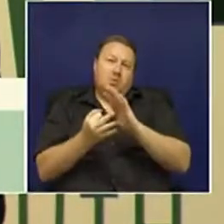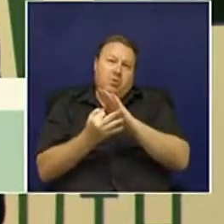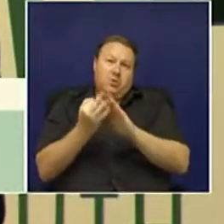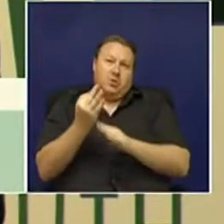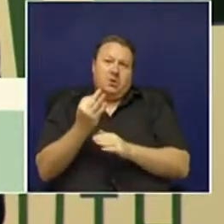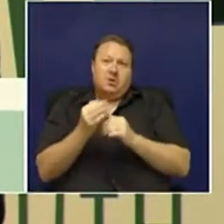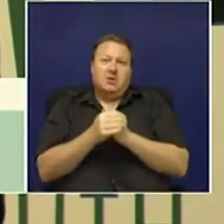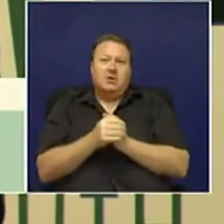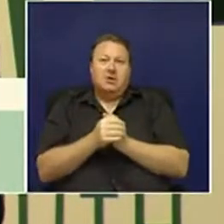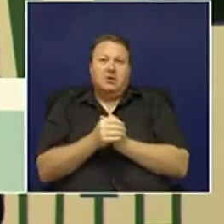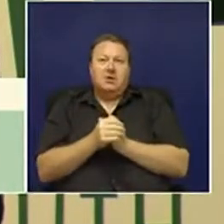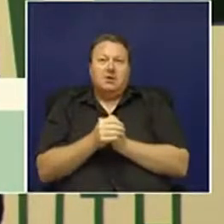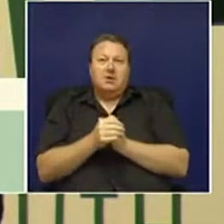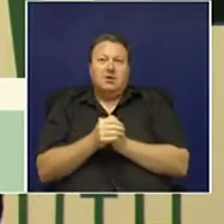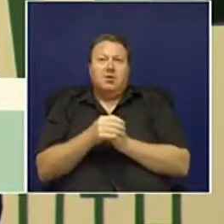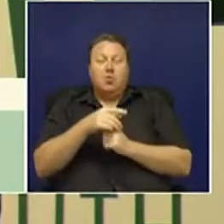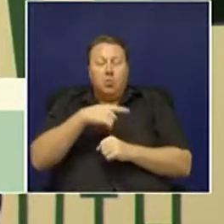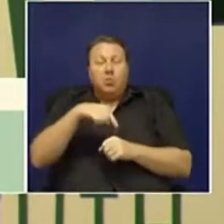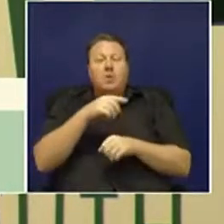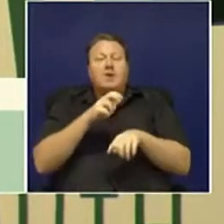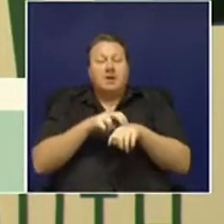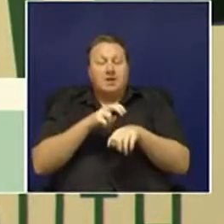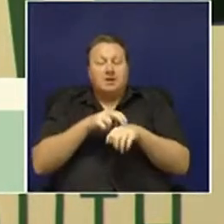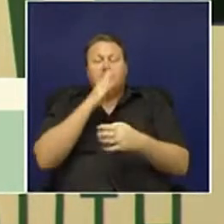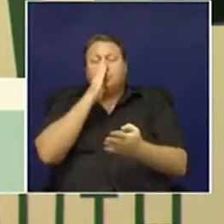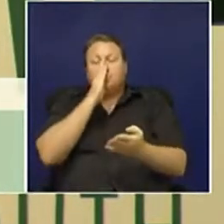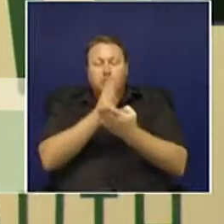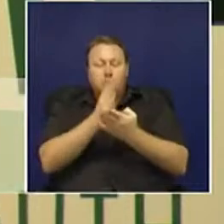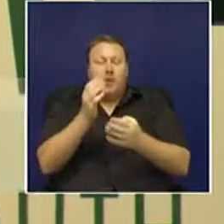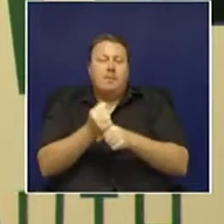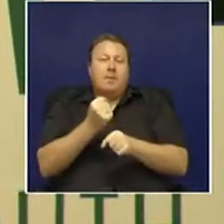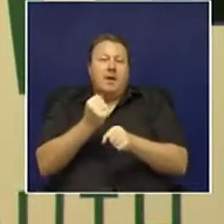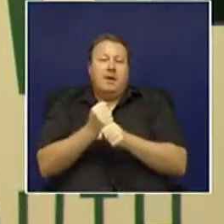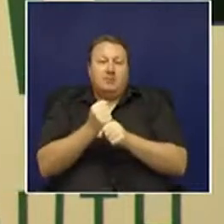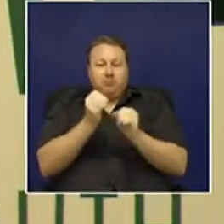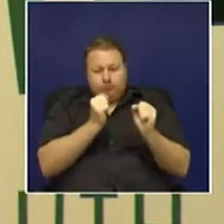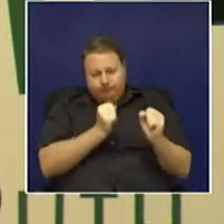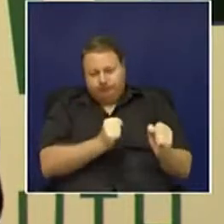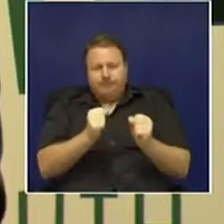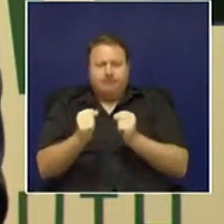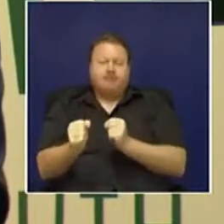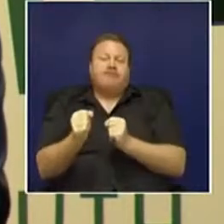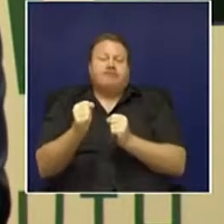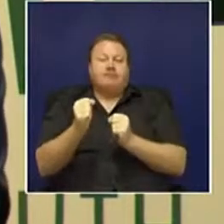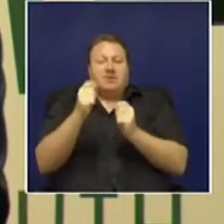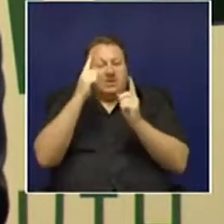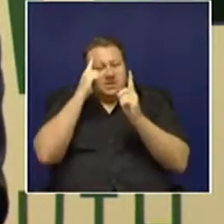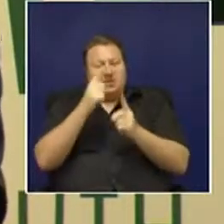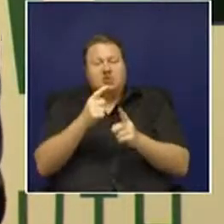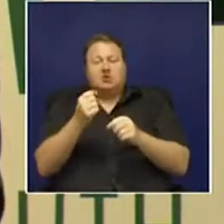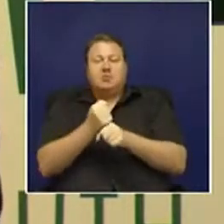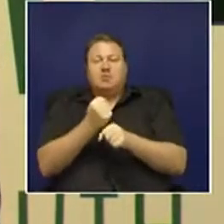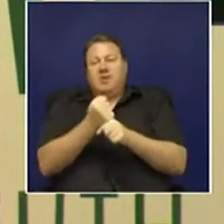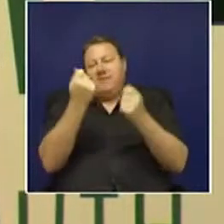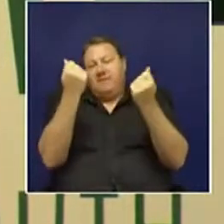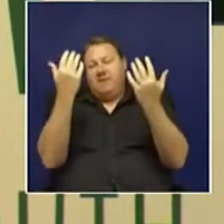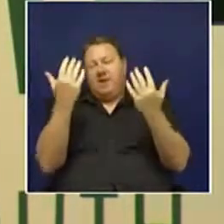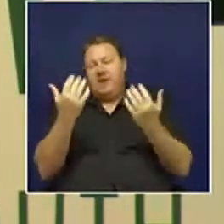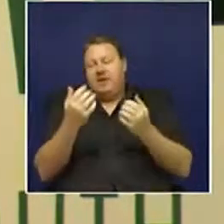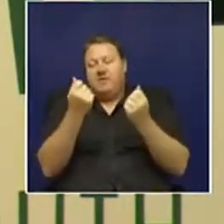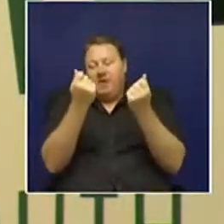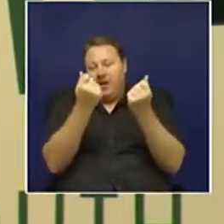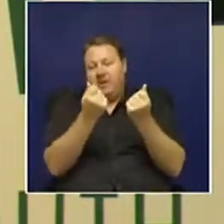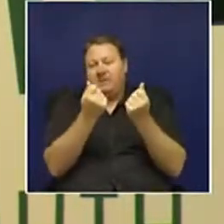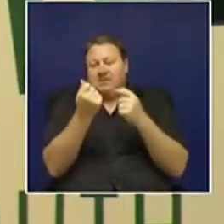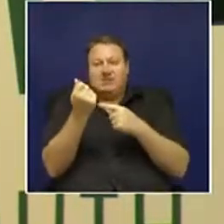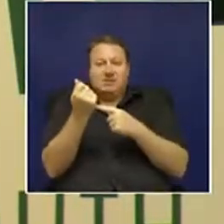that demands that we make prudent fiscal choices. With the health of our public finances comes a